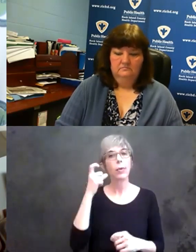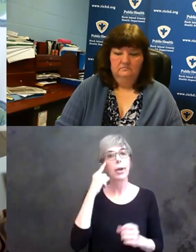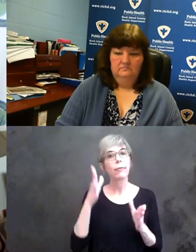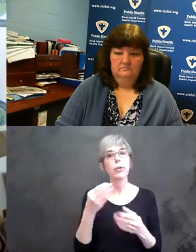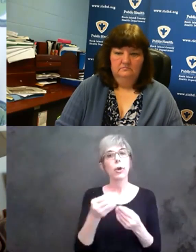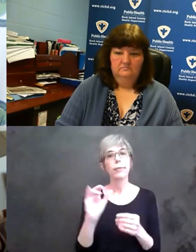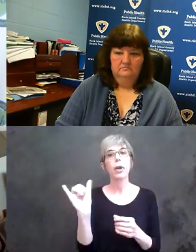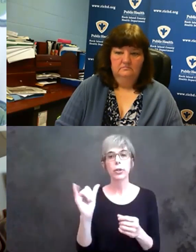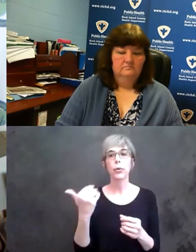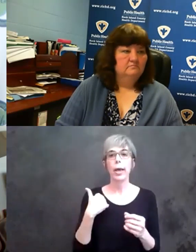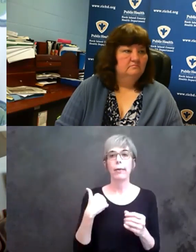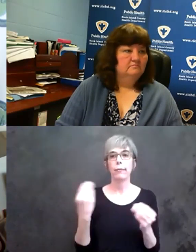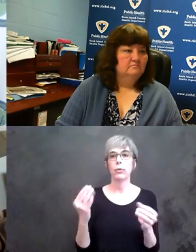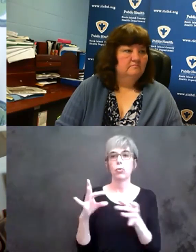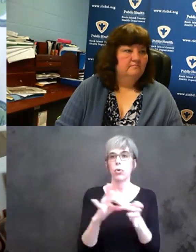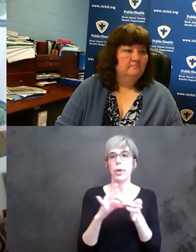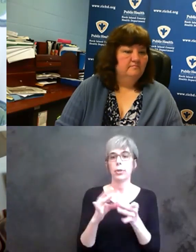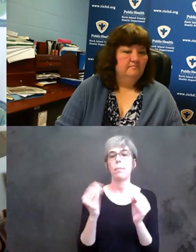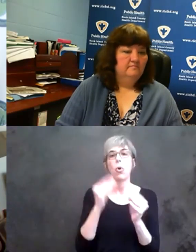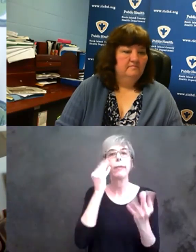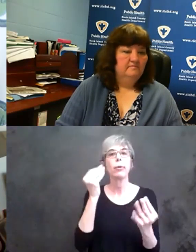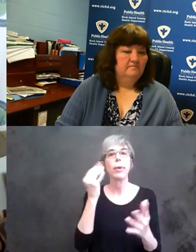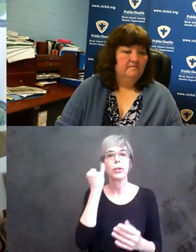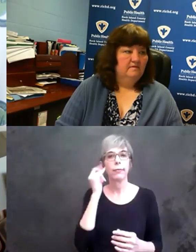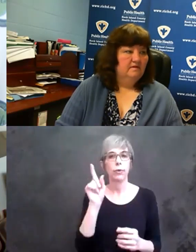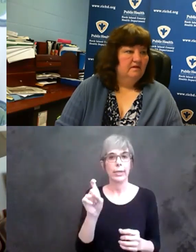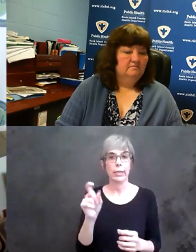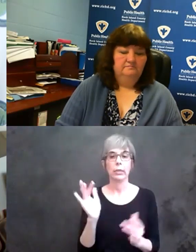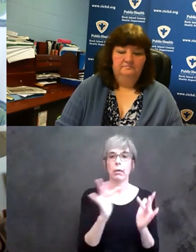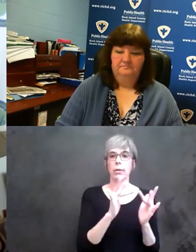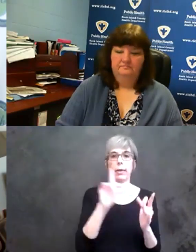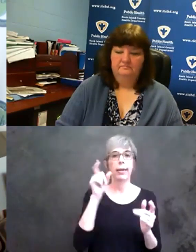sites statewide. Janet?